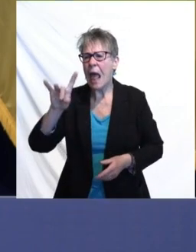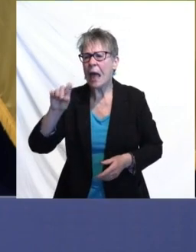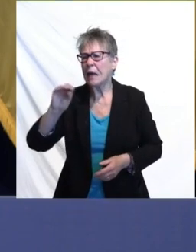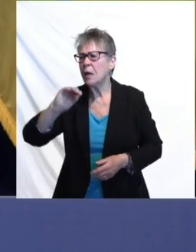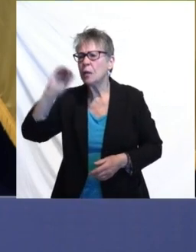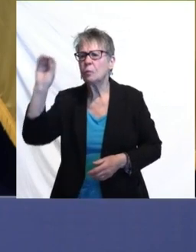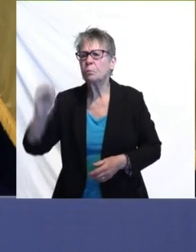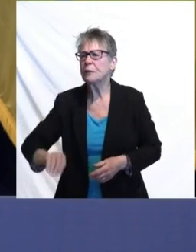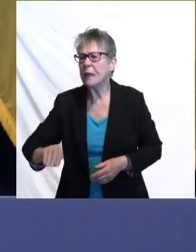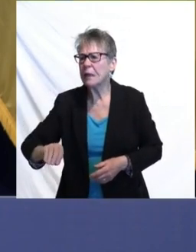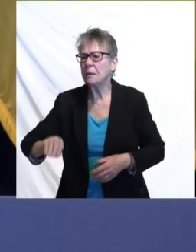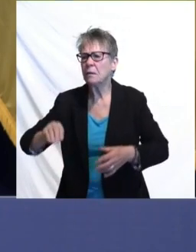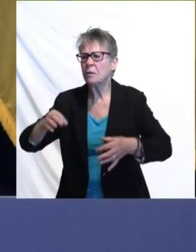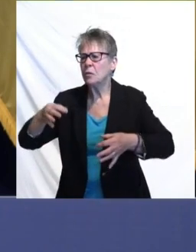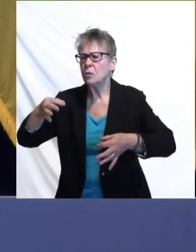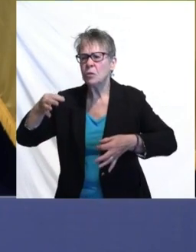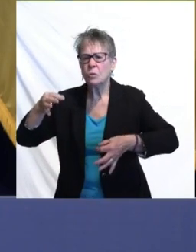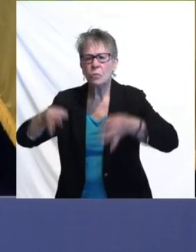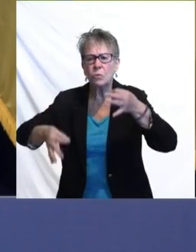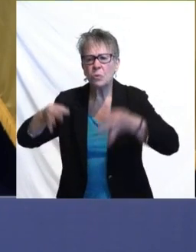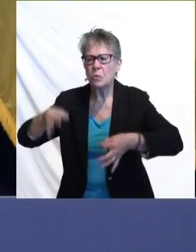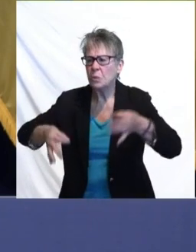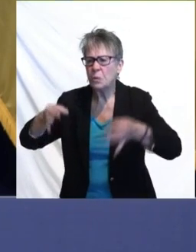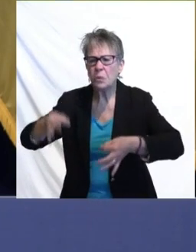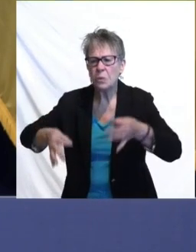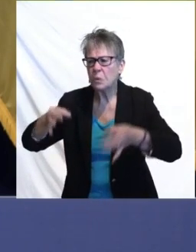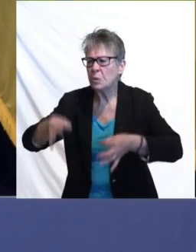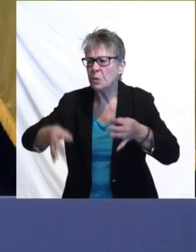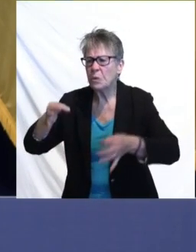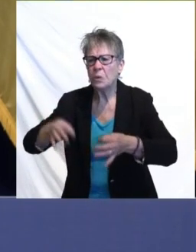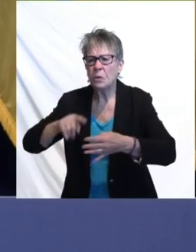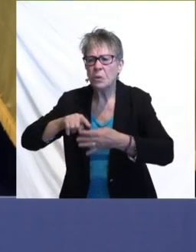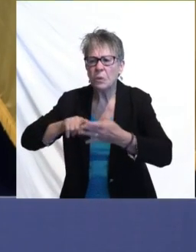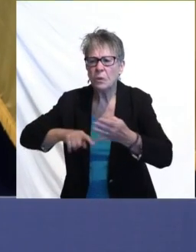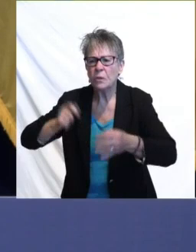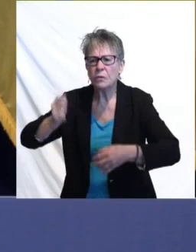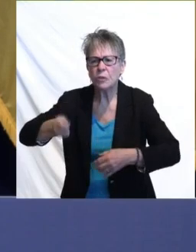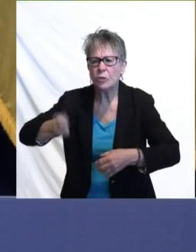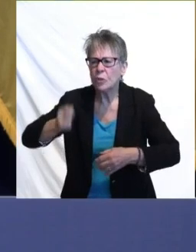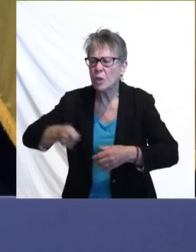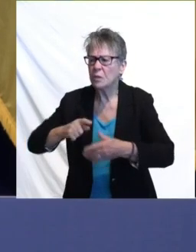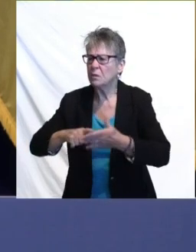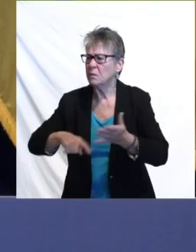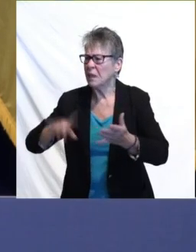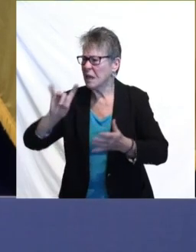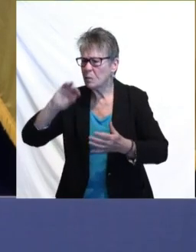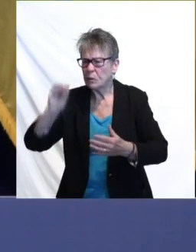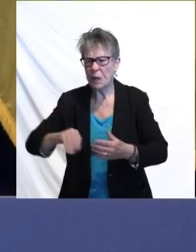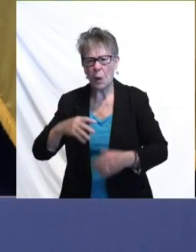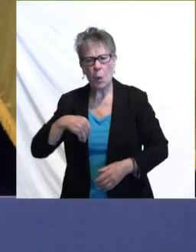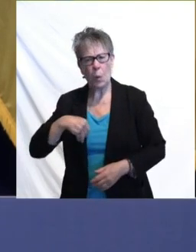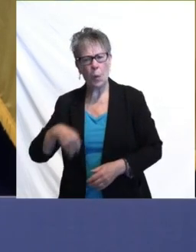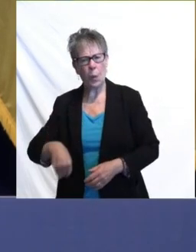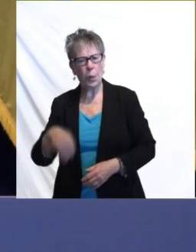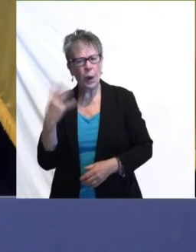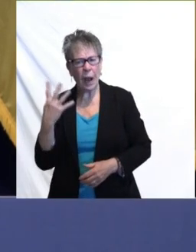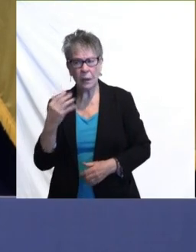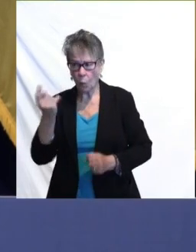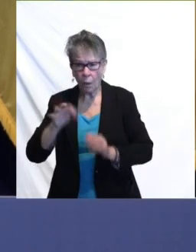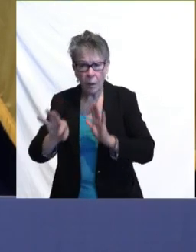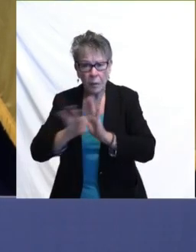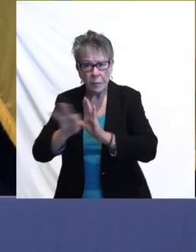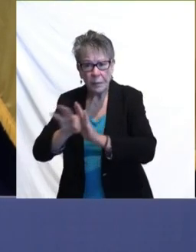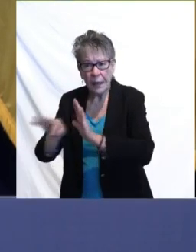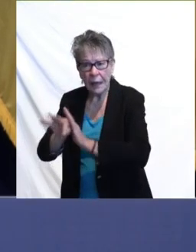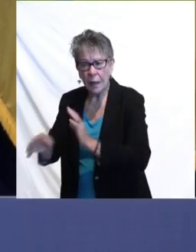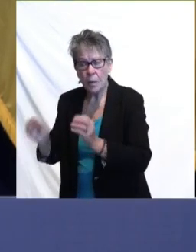will you seek to change that number by appointing a more diverse set of people to the court? Another judicial question, there are 56 days until Rachel Weiner-Apter's